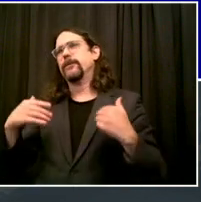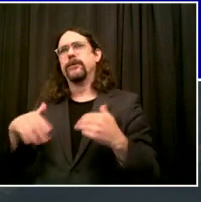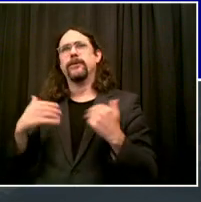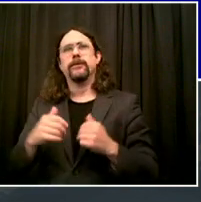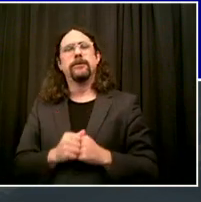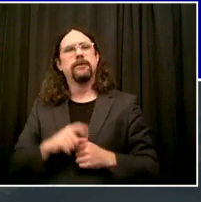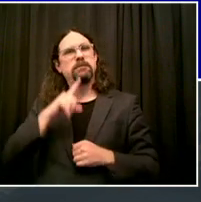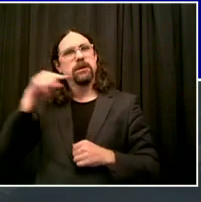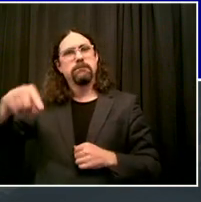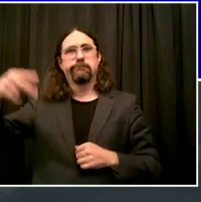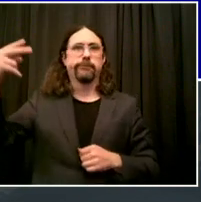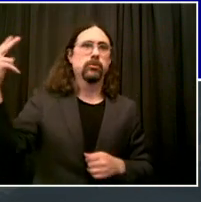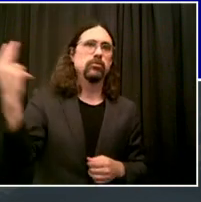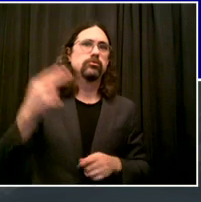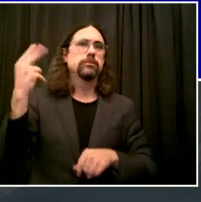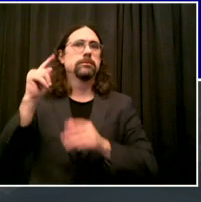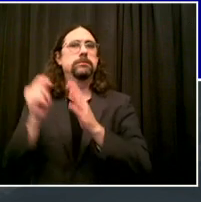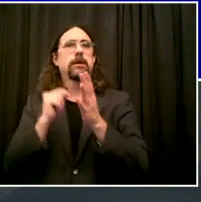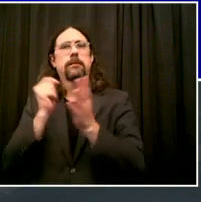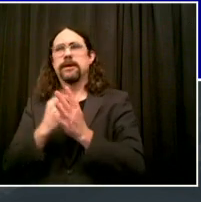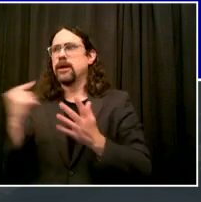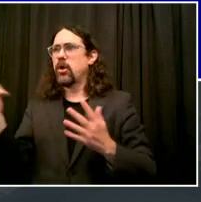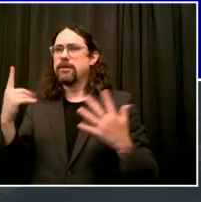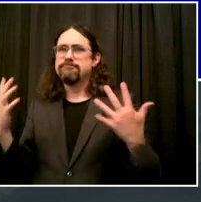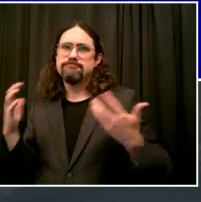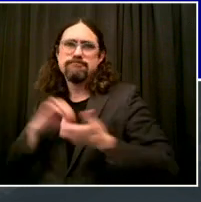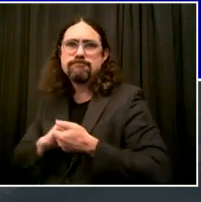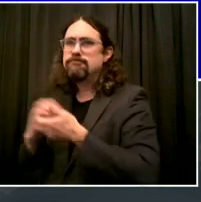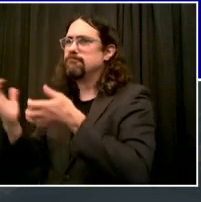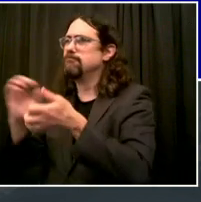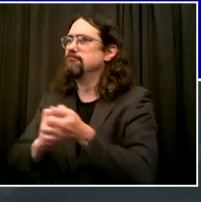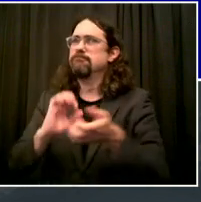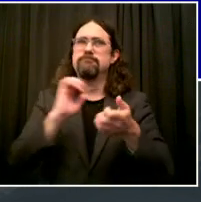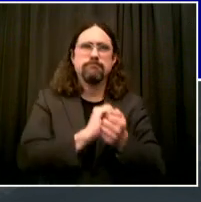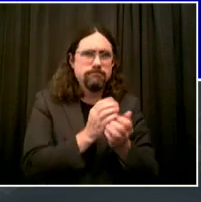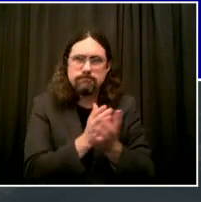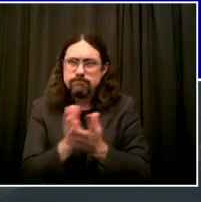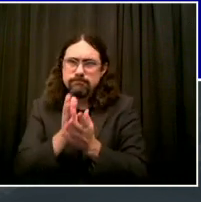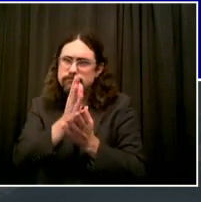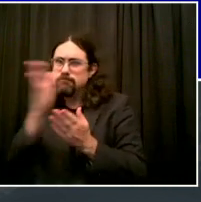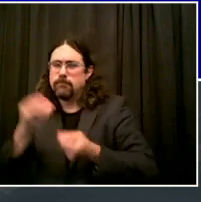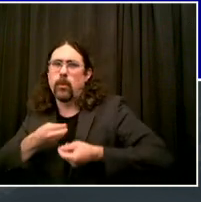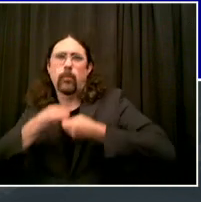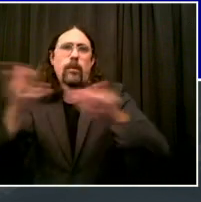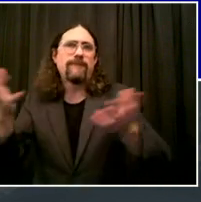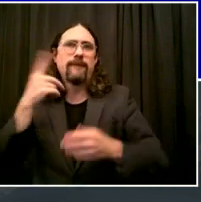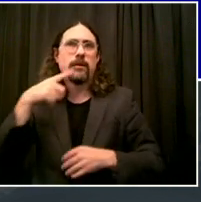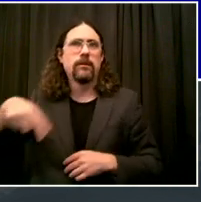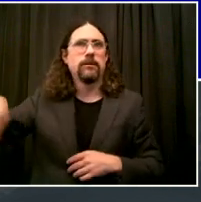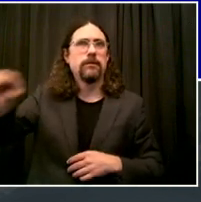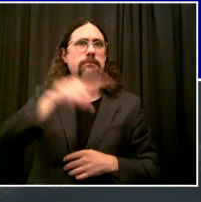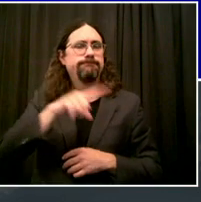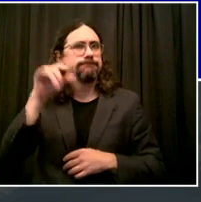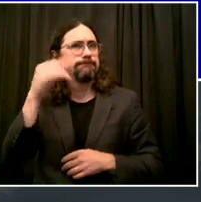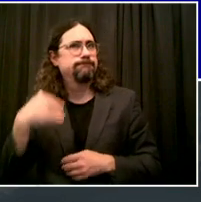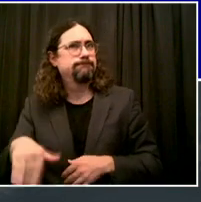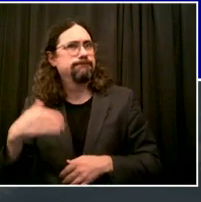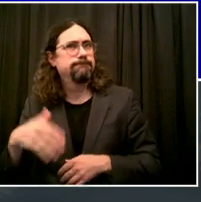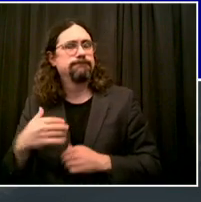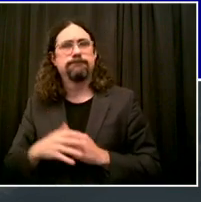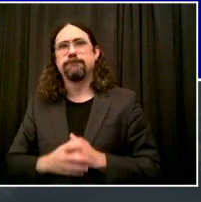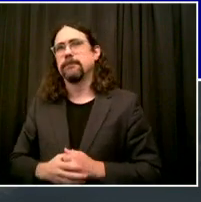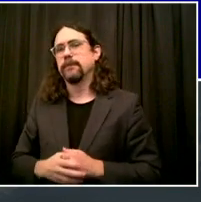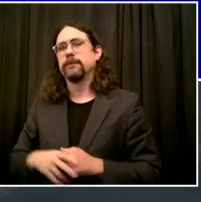So one of the fun things for summer and feeding out of the grab-and-go sites is that we will be adding pizza